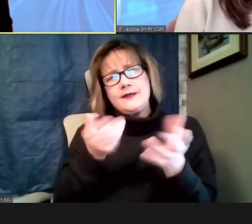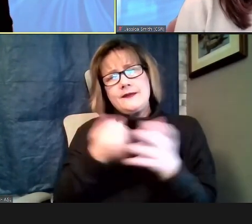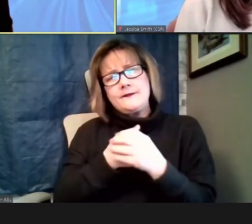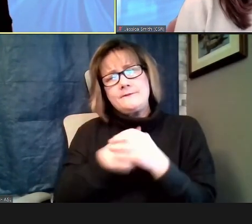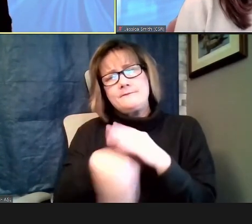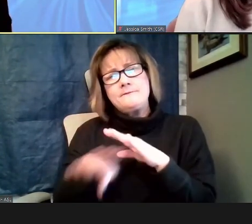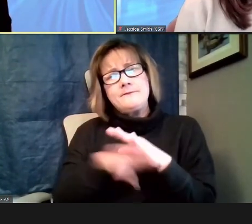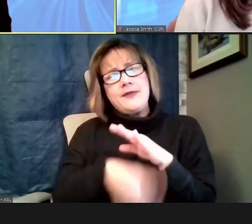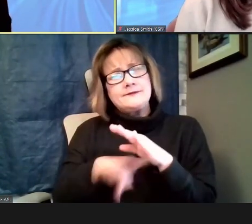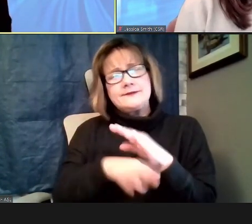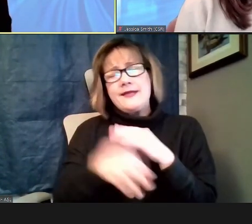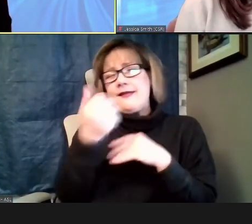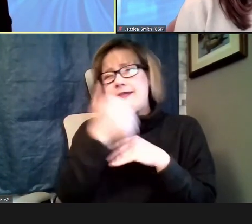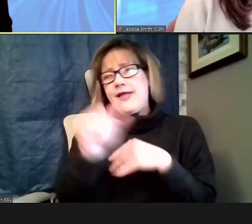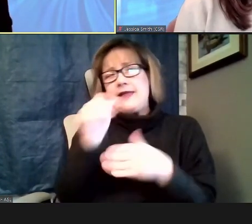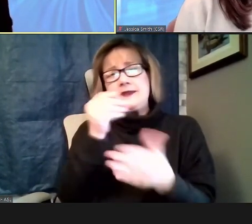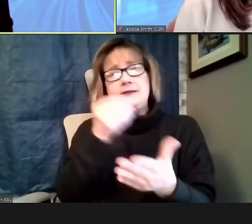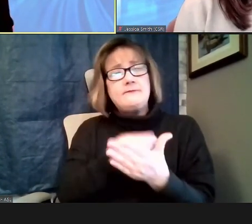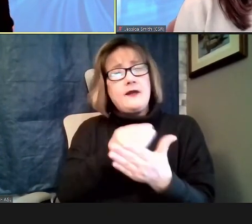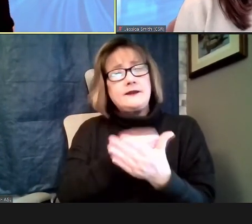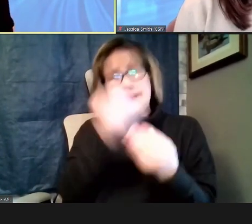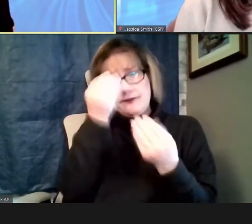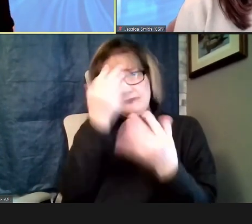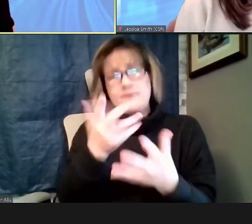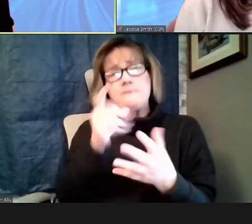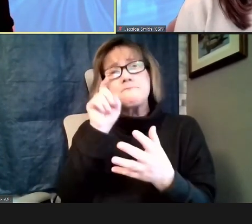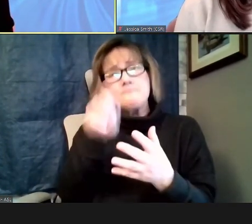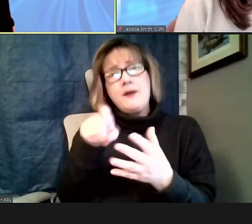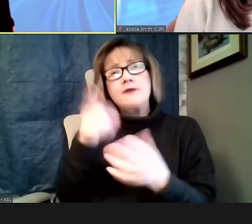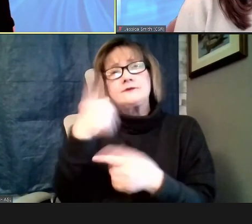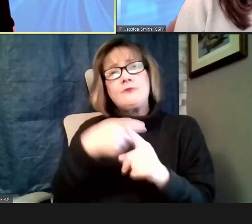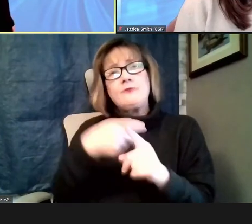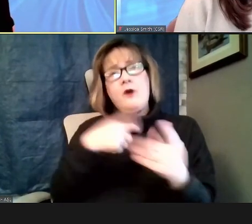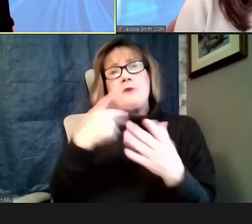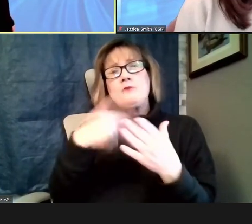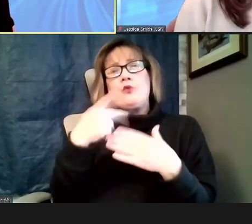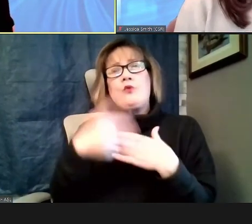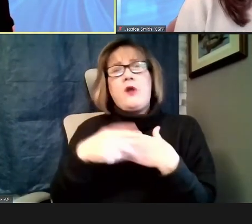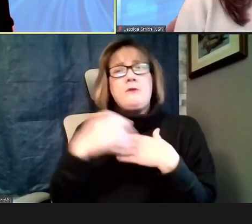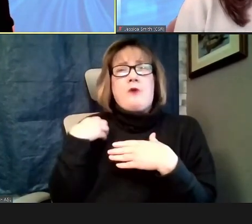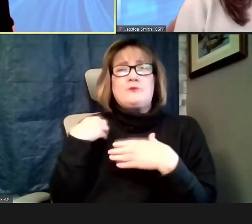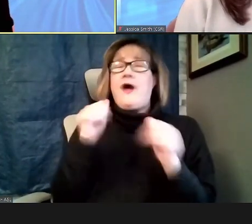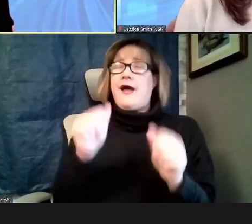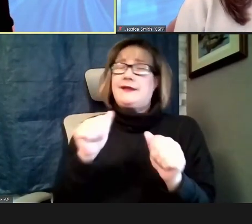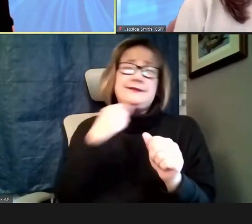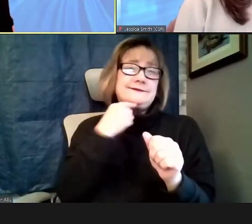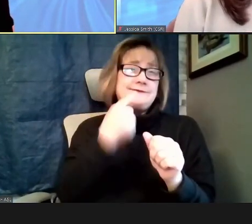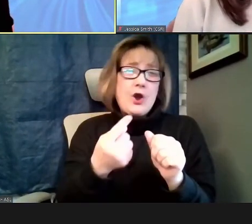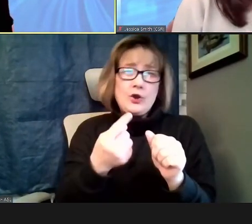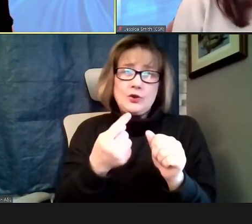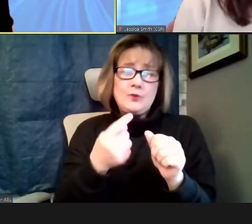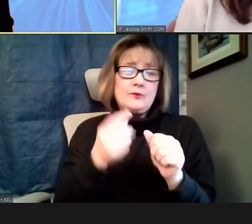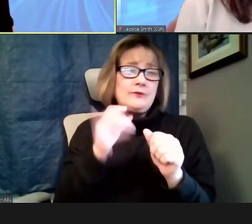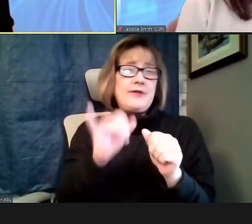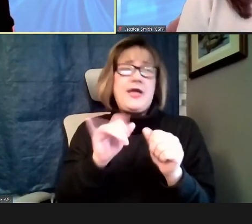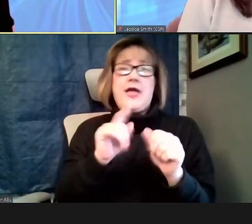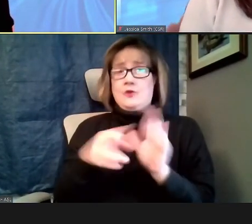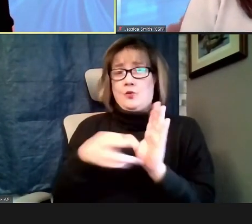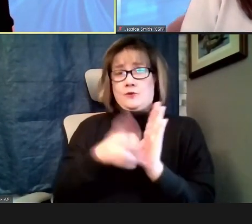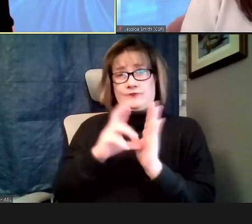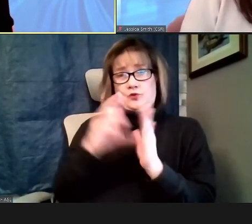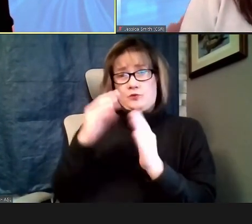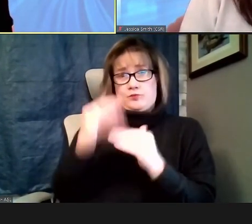basically, any funding information has to come from the program officer. I can tell you that, as far as the review process